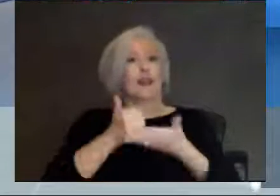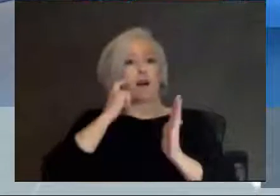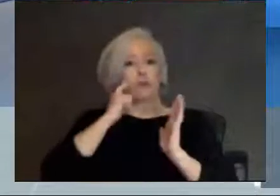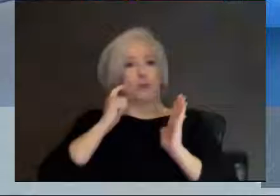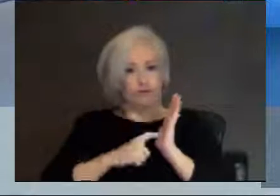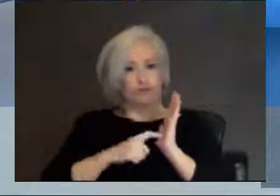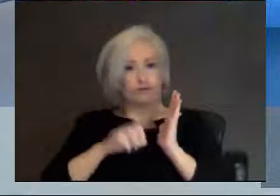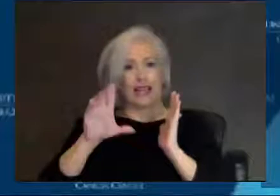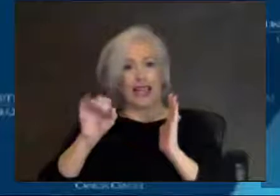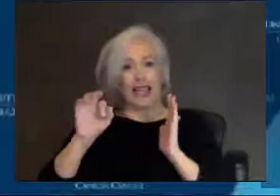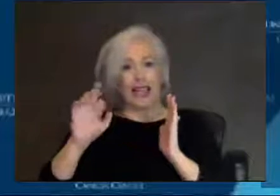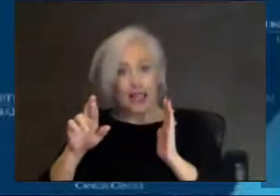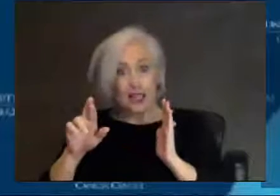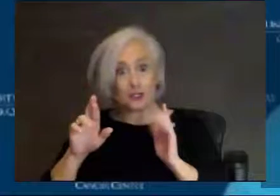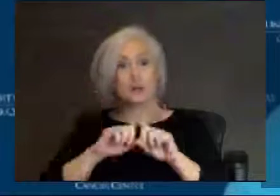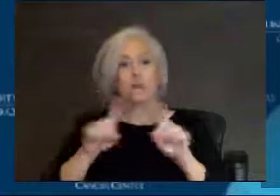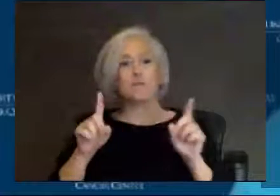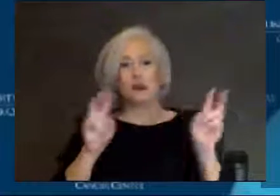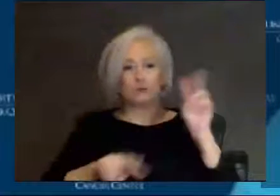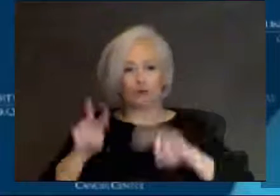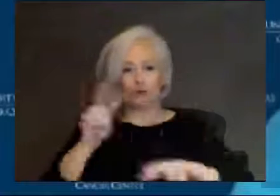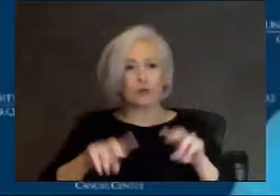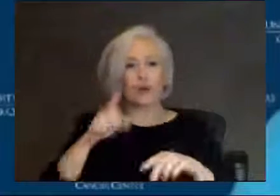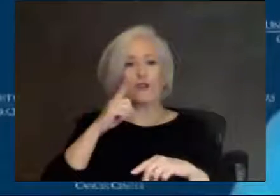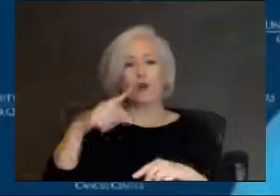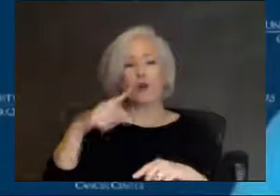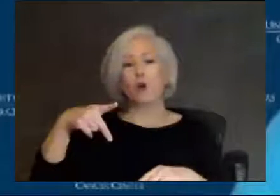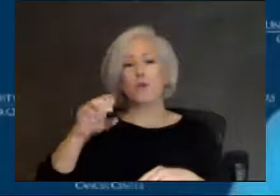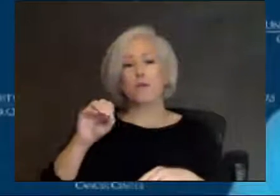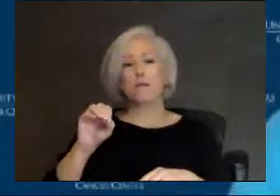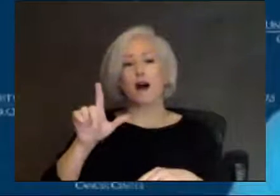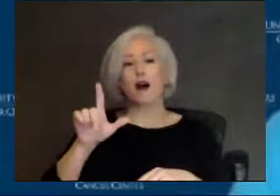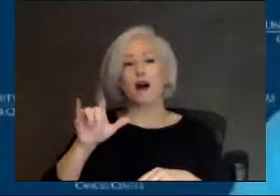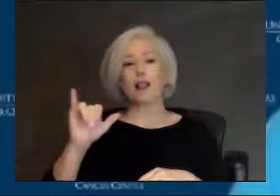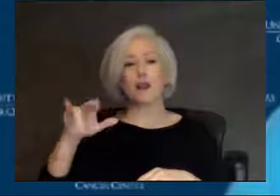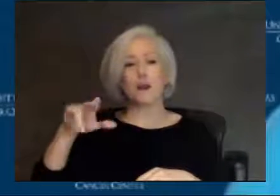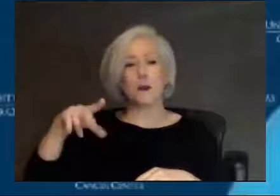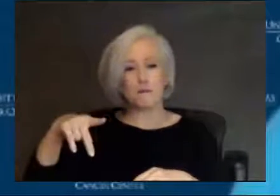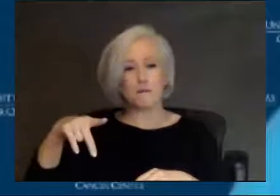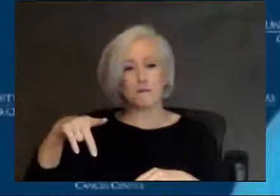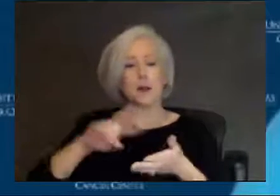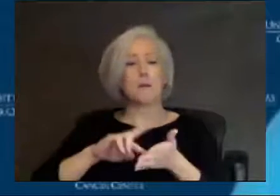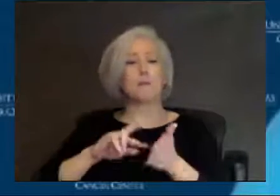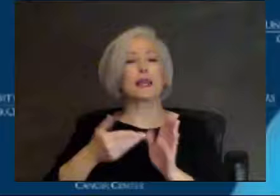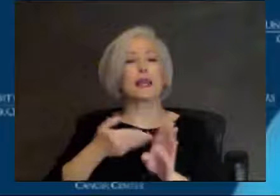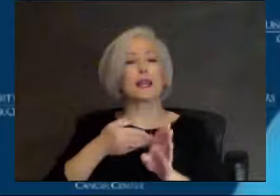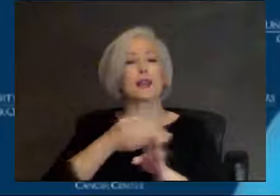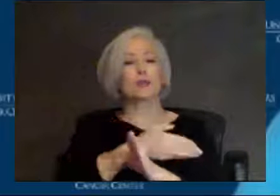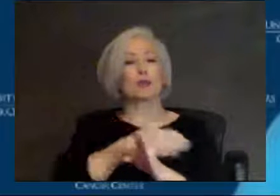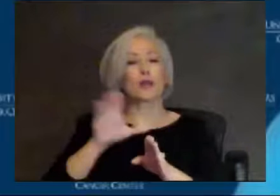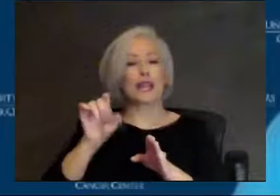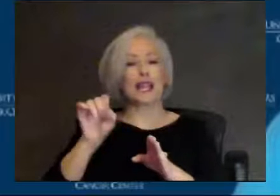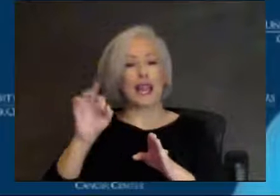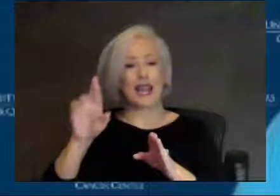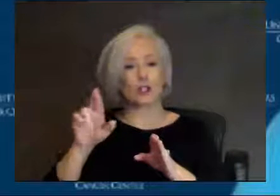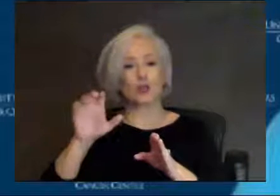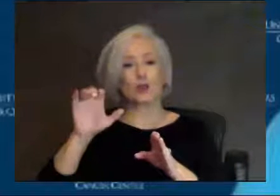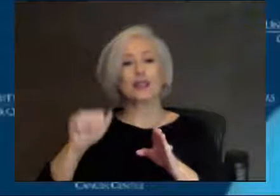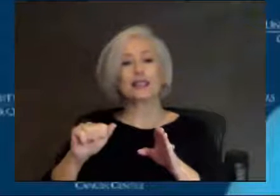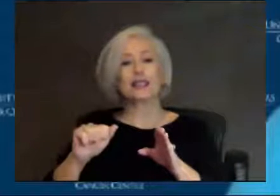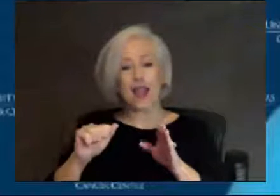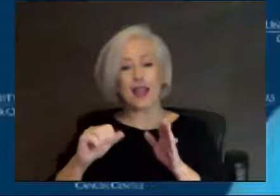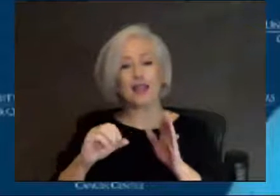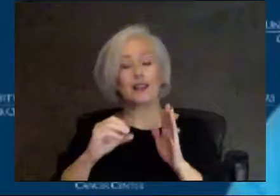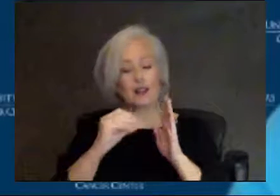they also help look for polyps that could be precancerous. So those can be removed in time before they become